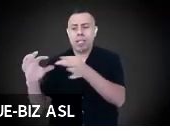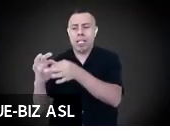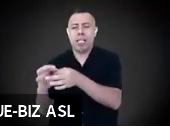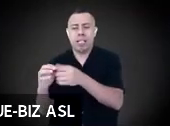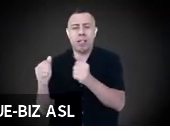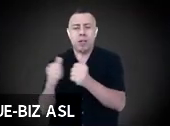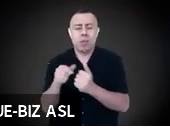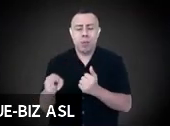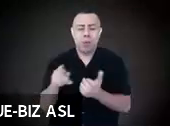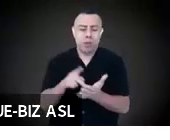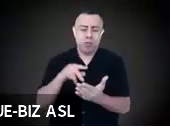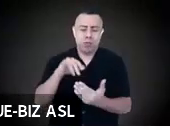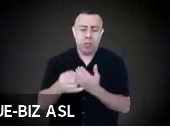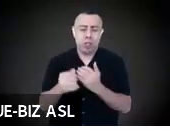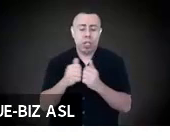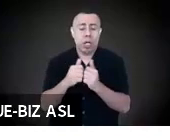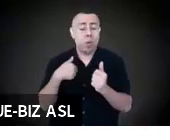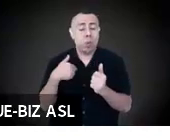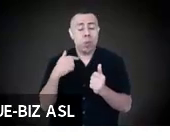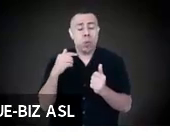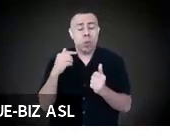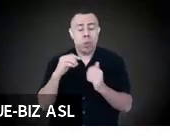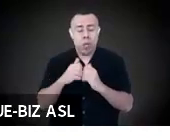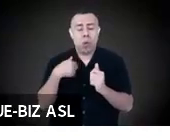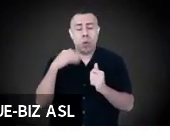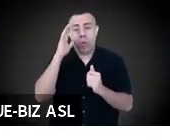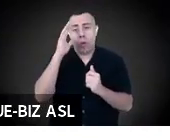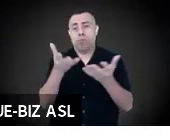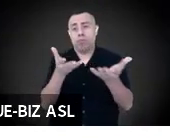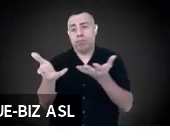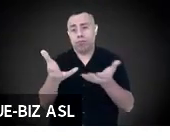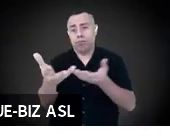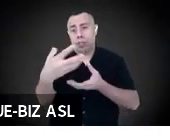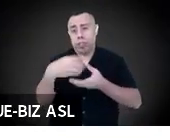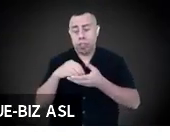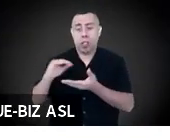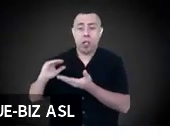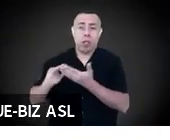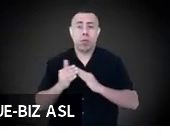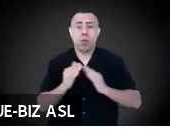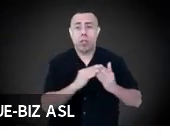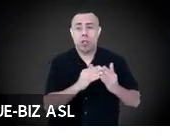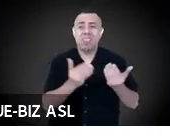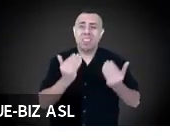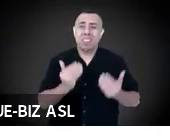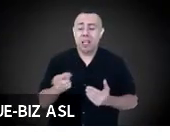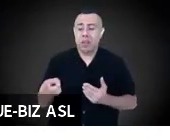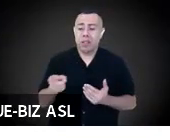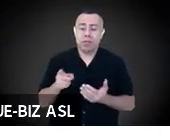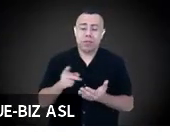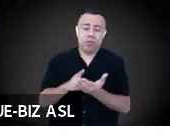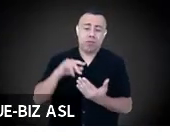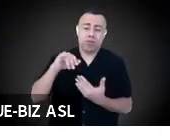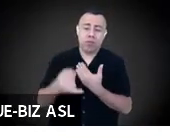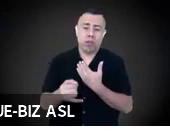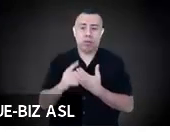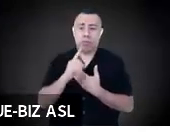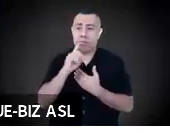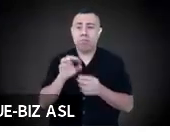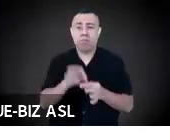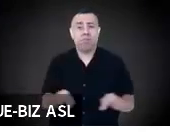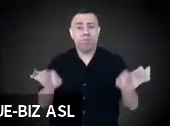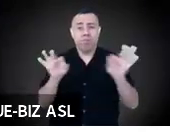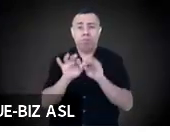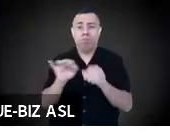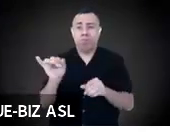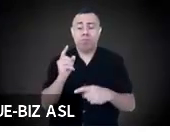this is important now as well, and how it affects our